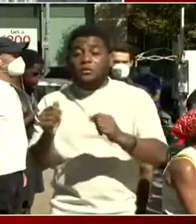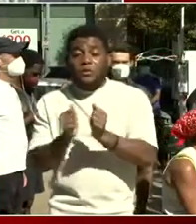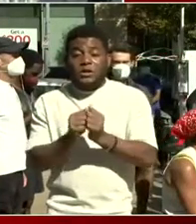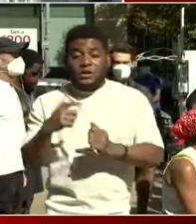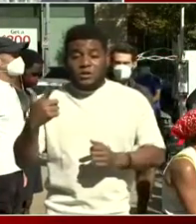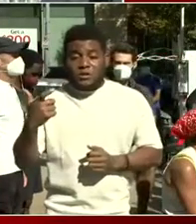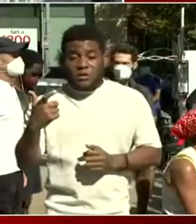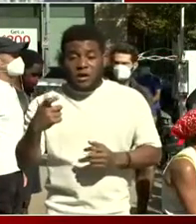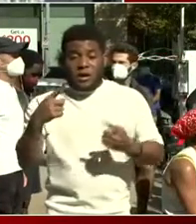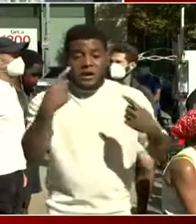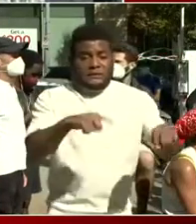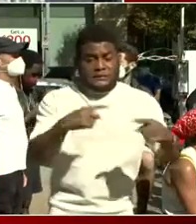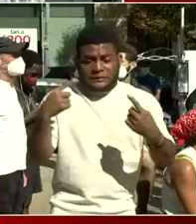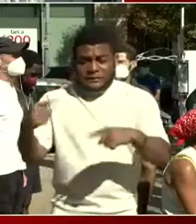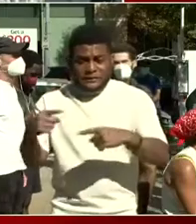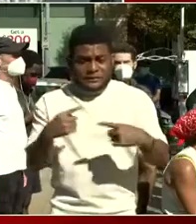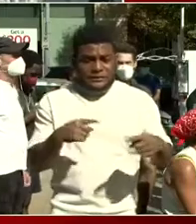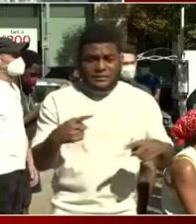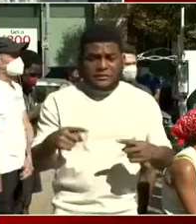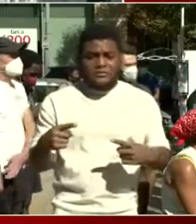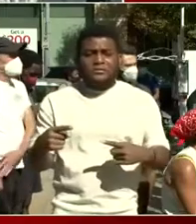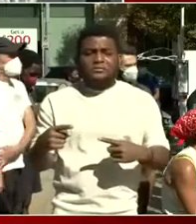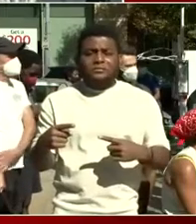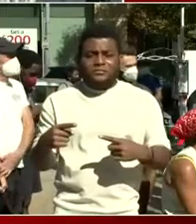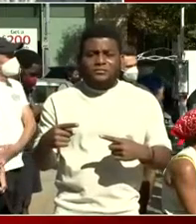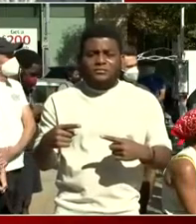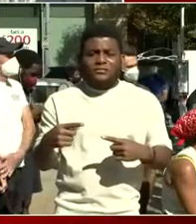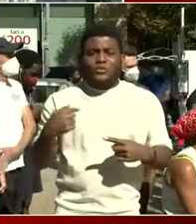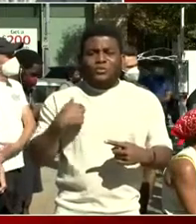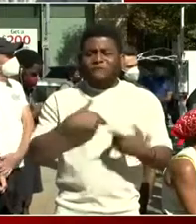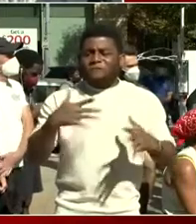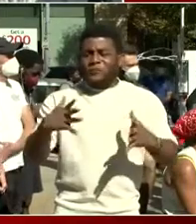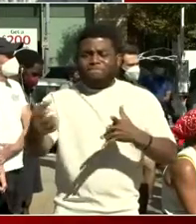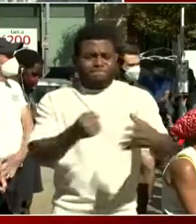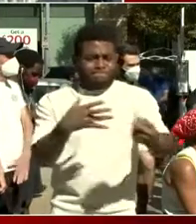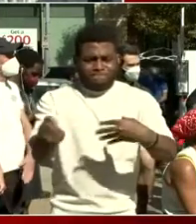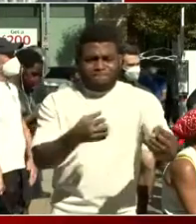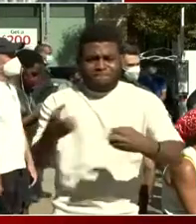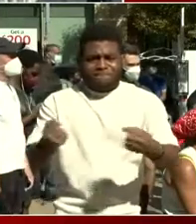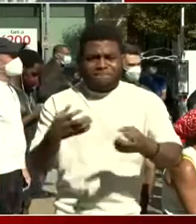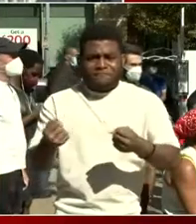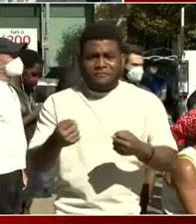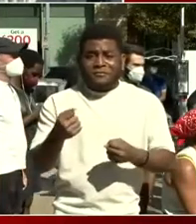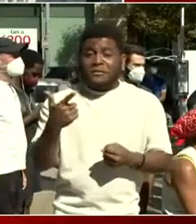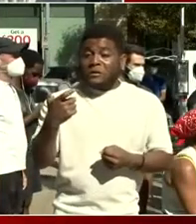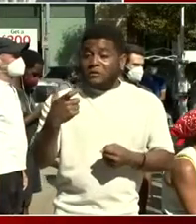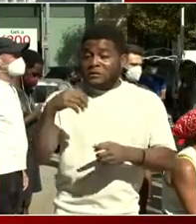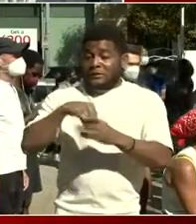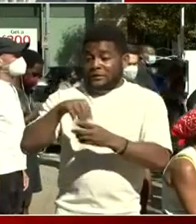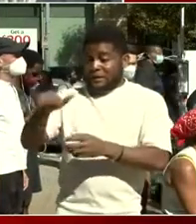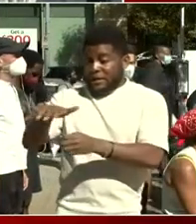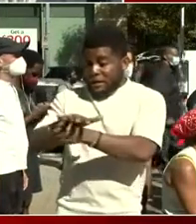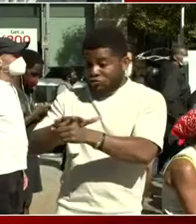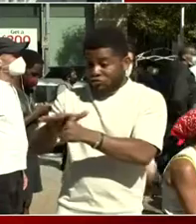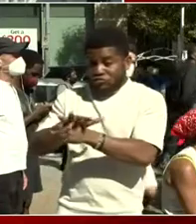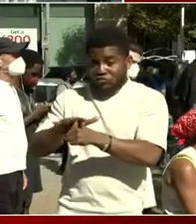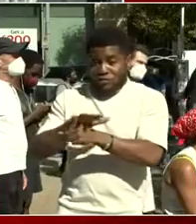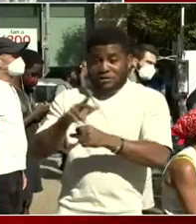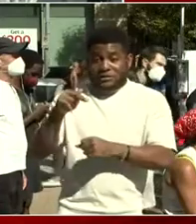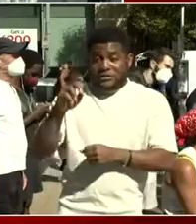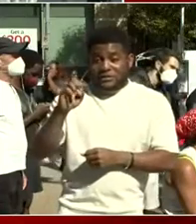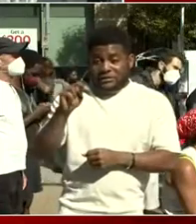recovered, before we rolled this out, we recovered a lot of guns up there in that Kennedy Street corridor. So the question then comes down